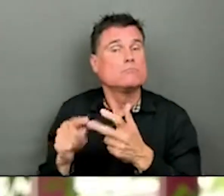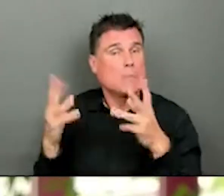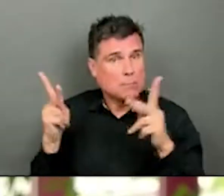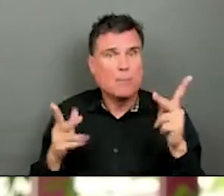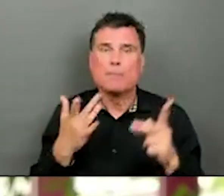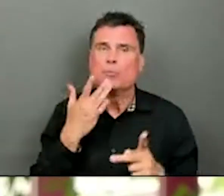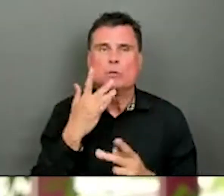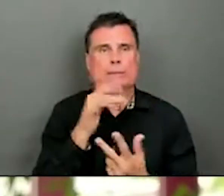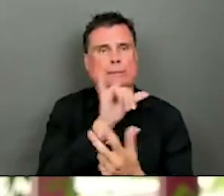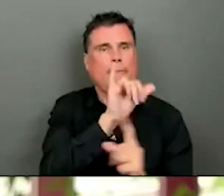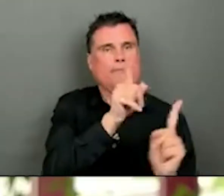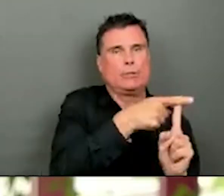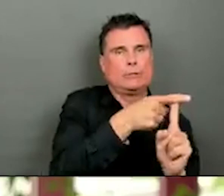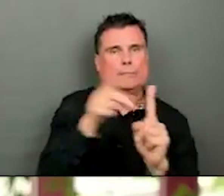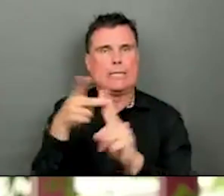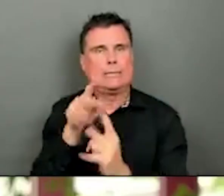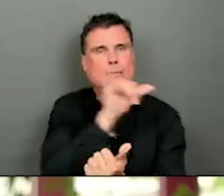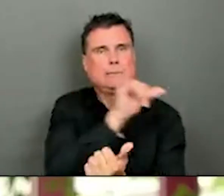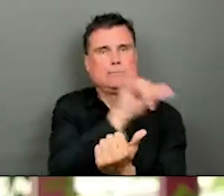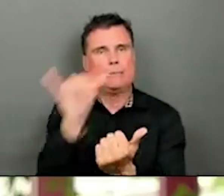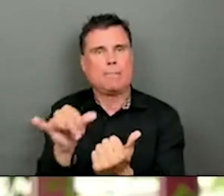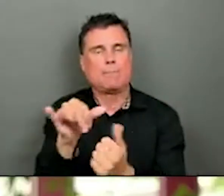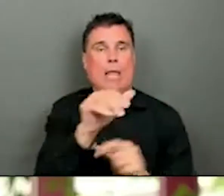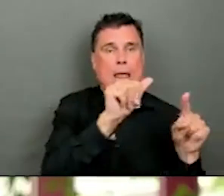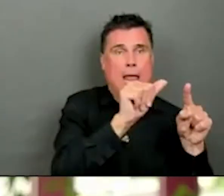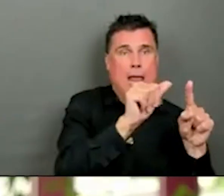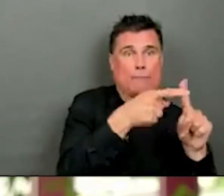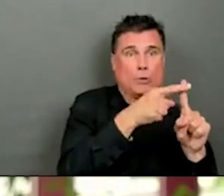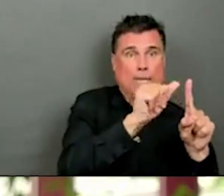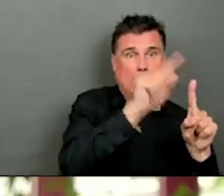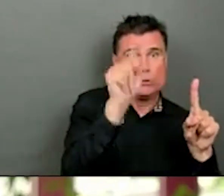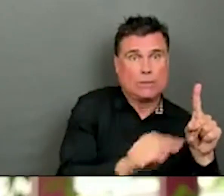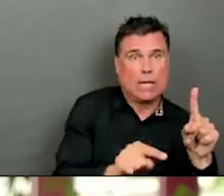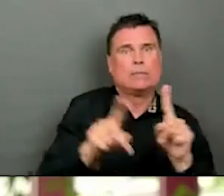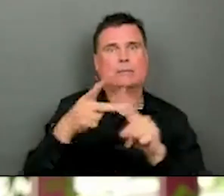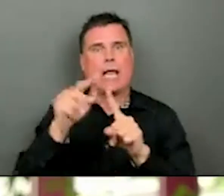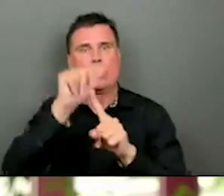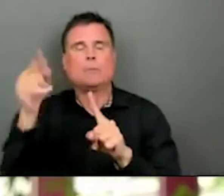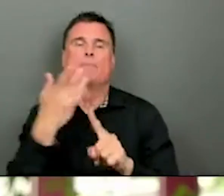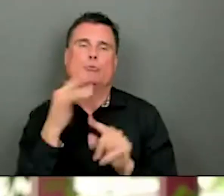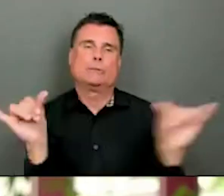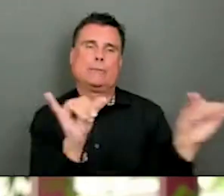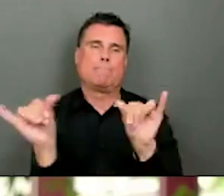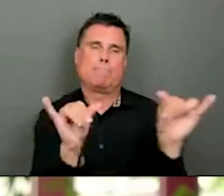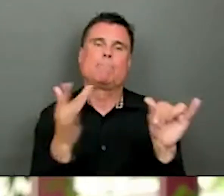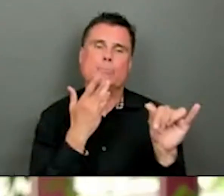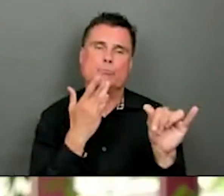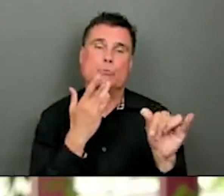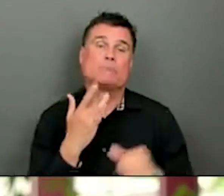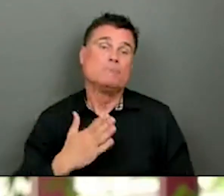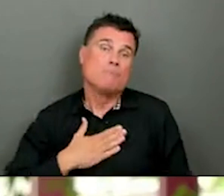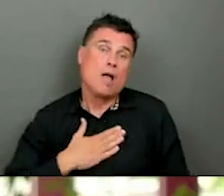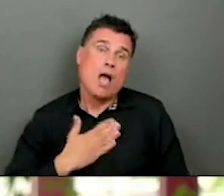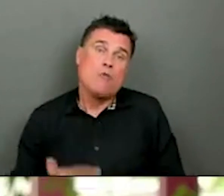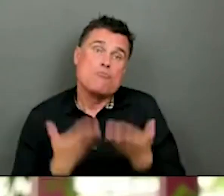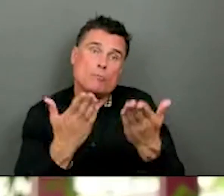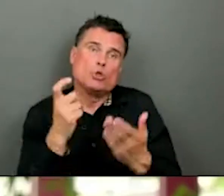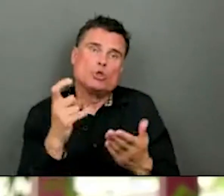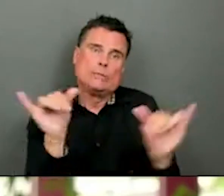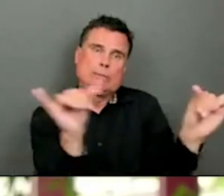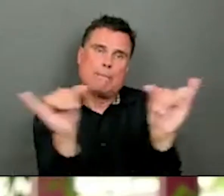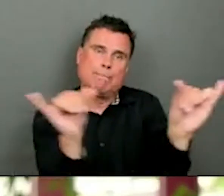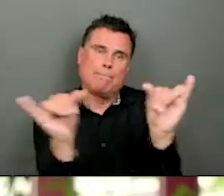vaccine, and I think that is a perfectly valid decision to make, and certainly a recommendation that I have made to some of my family members,